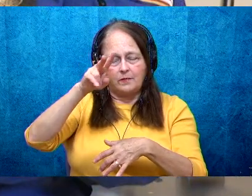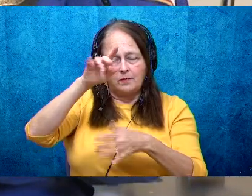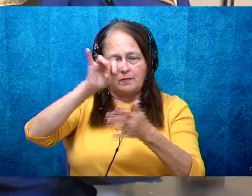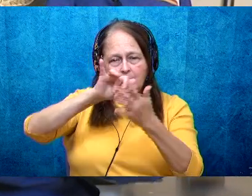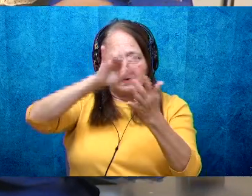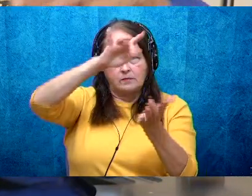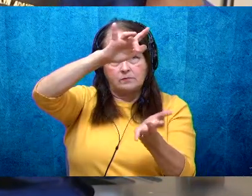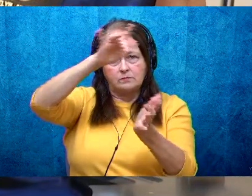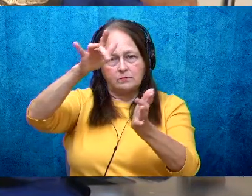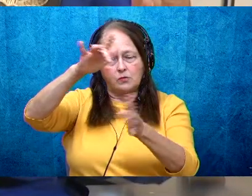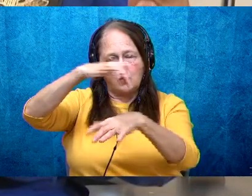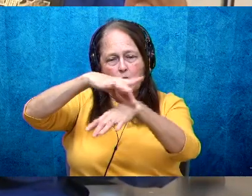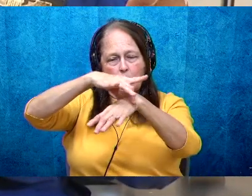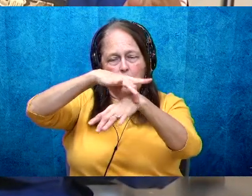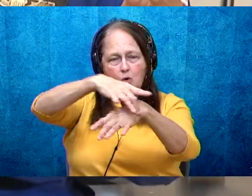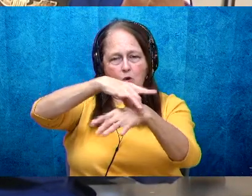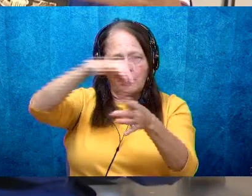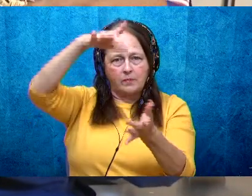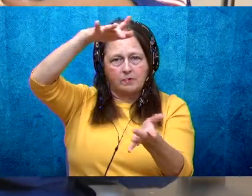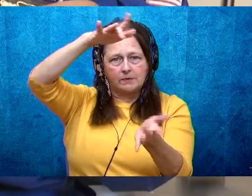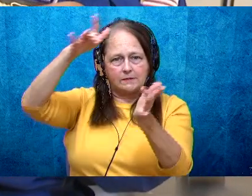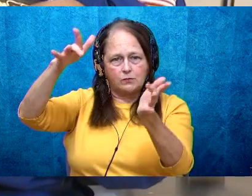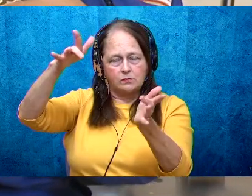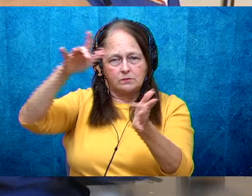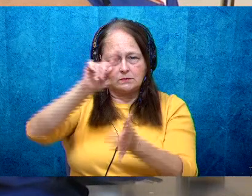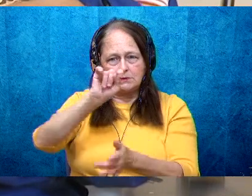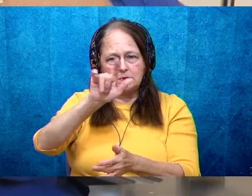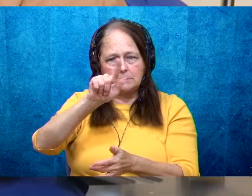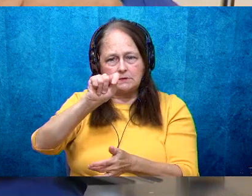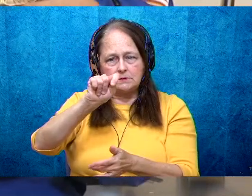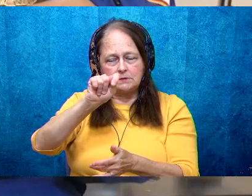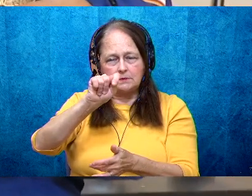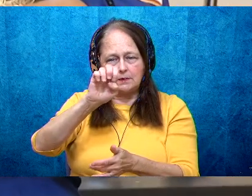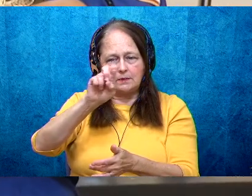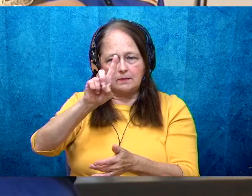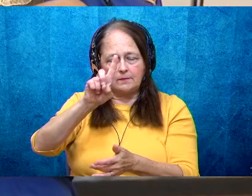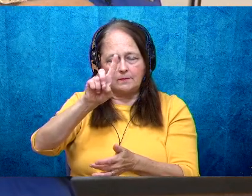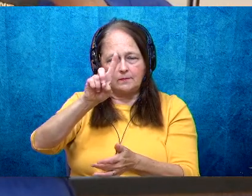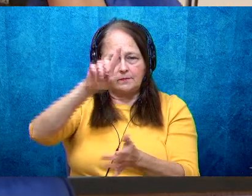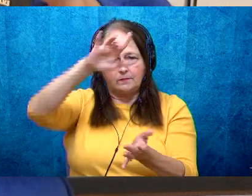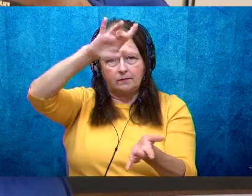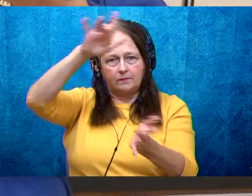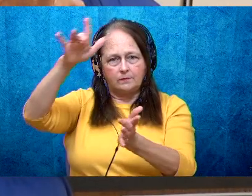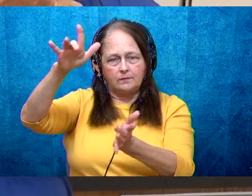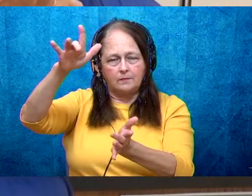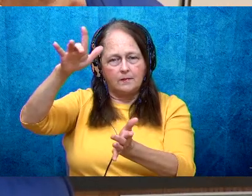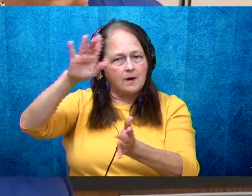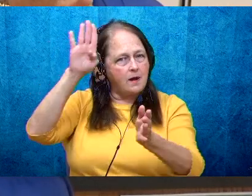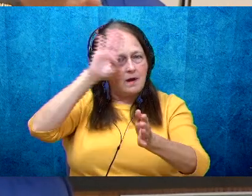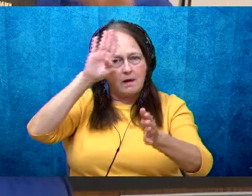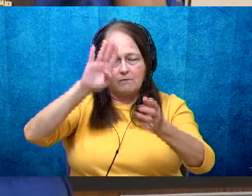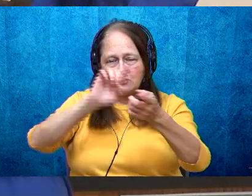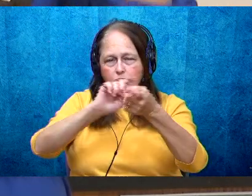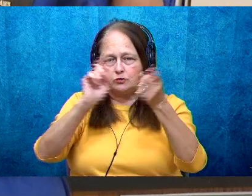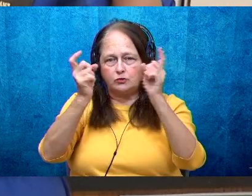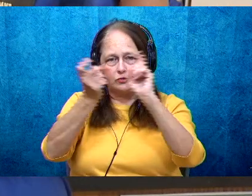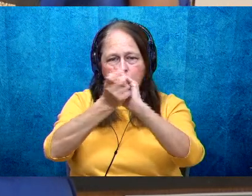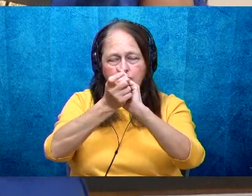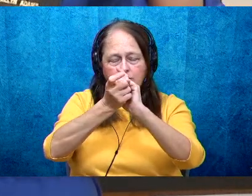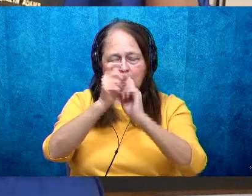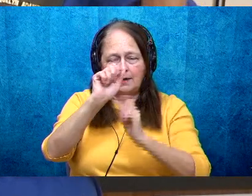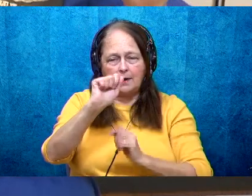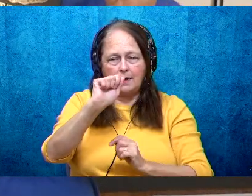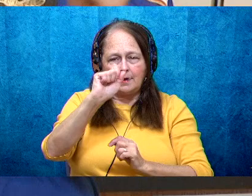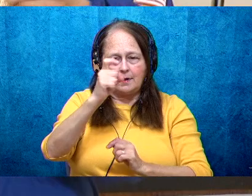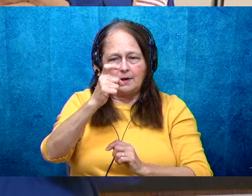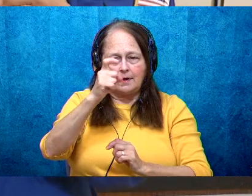angle. So he's tilted at an angle. That tilt never changes. The axis